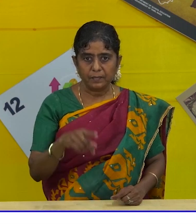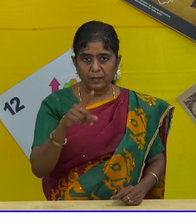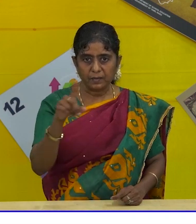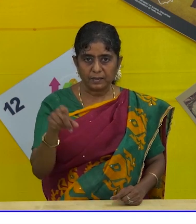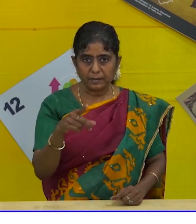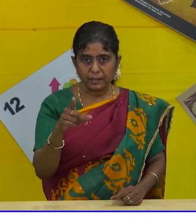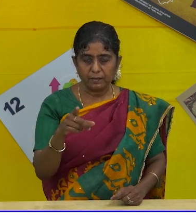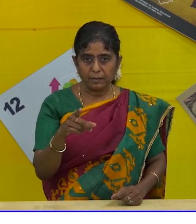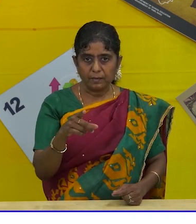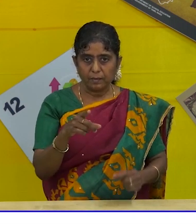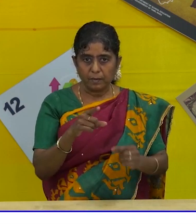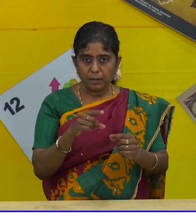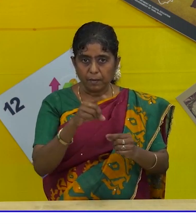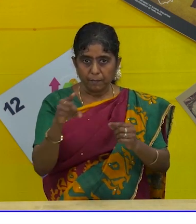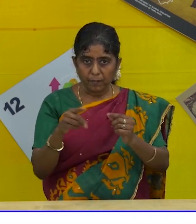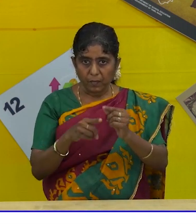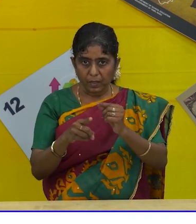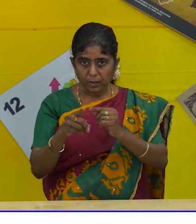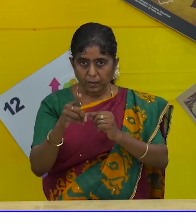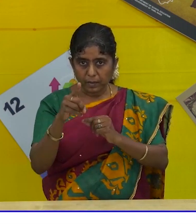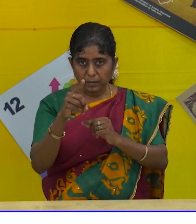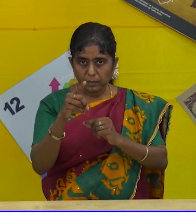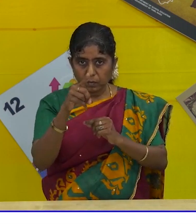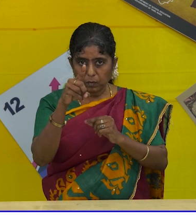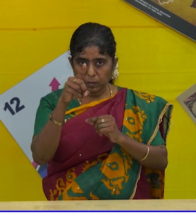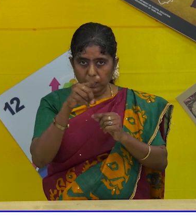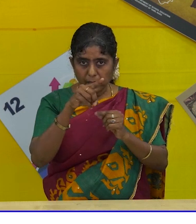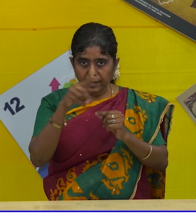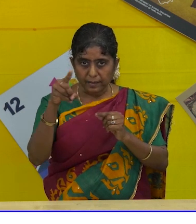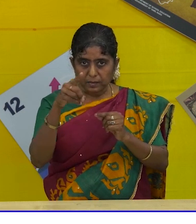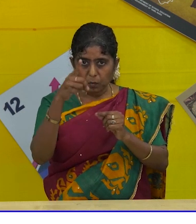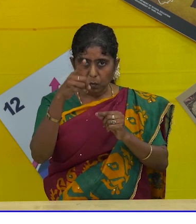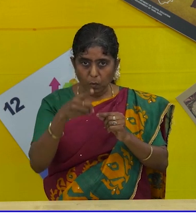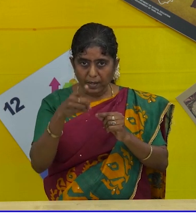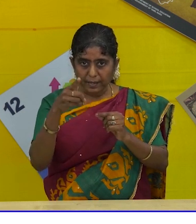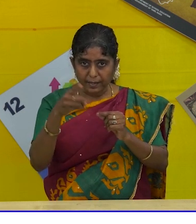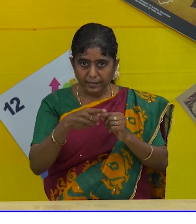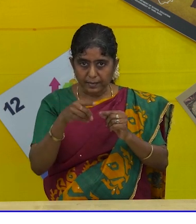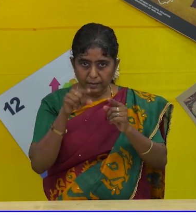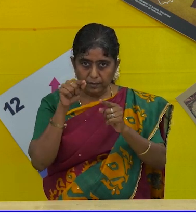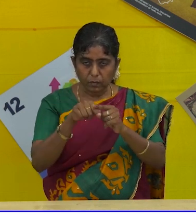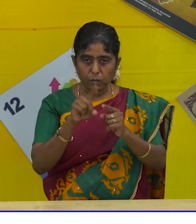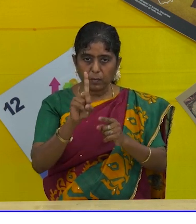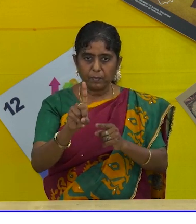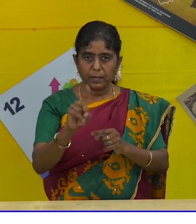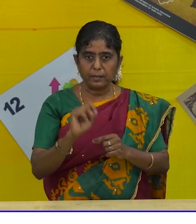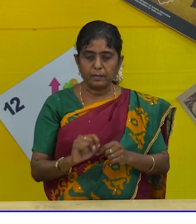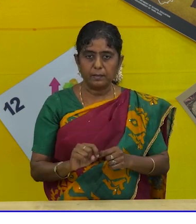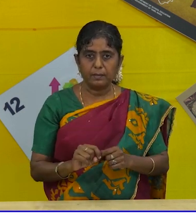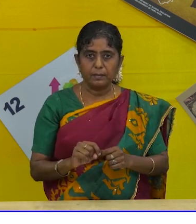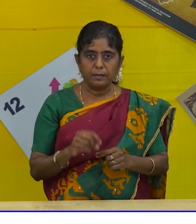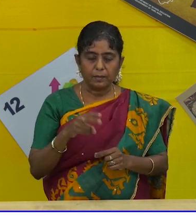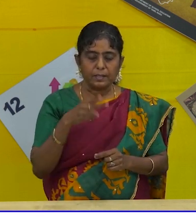See that. So the point indicating in the diagram is a point of intersection of the three